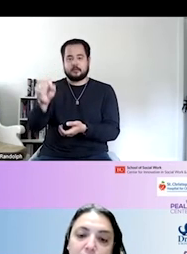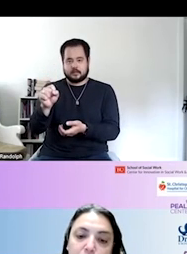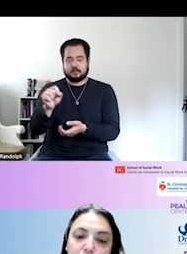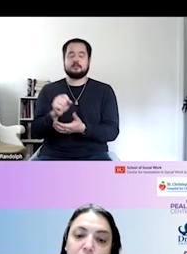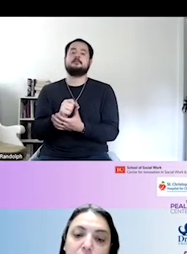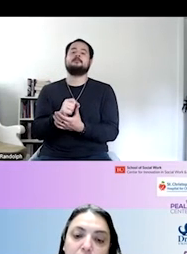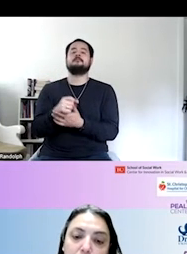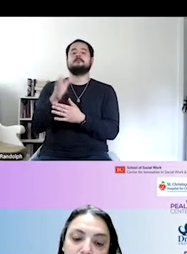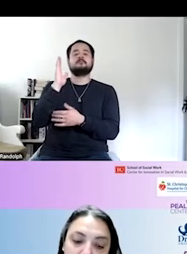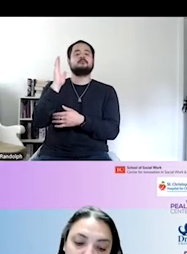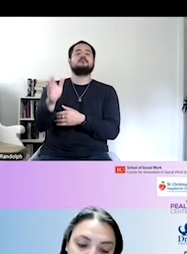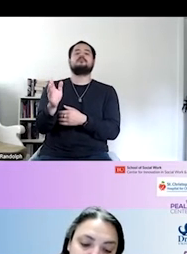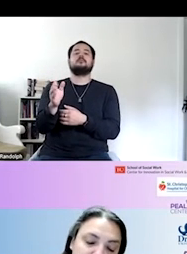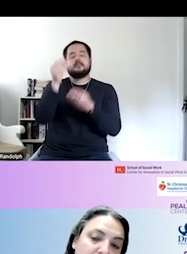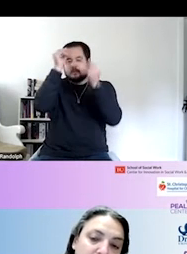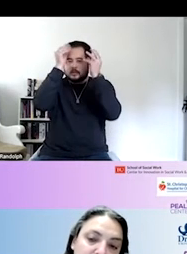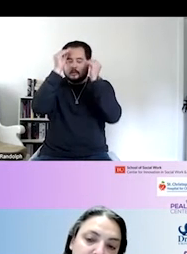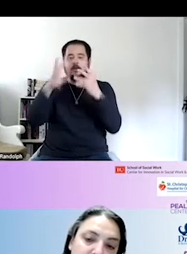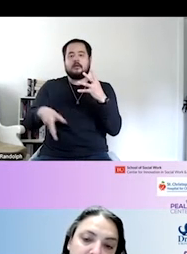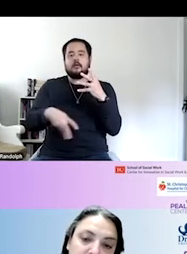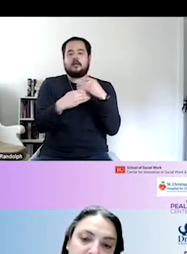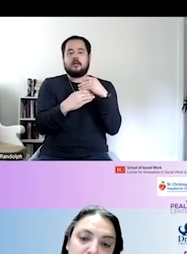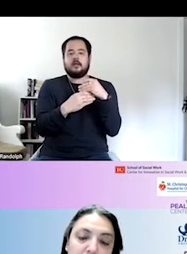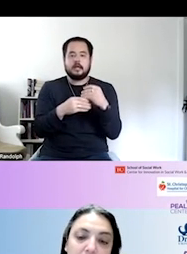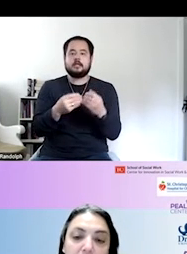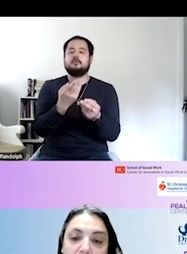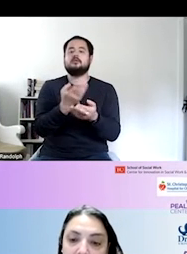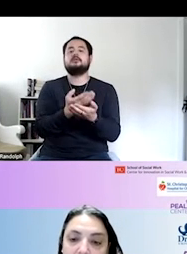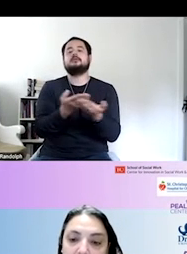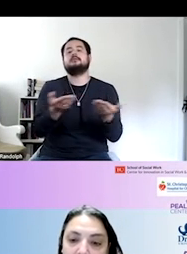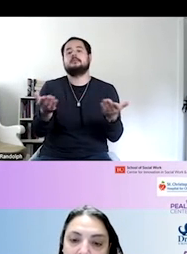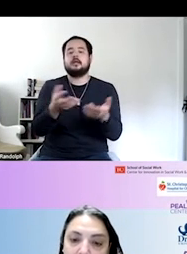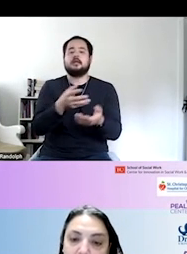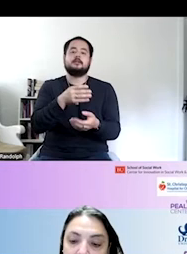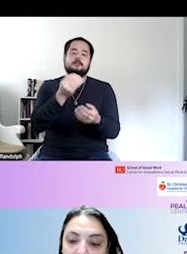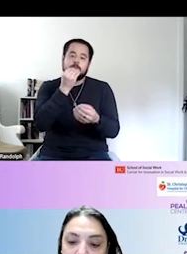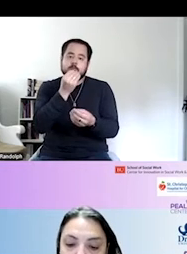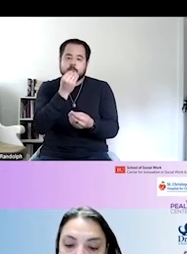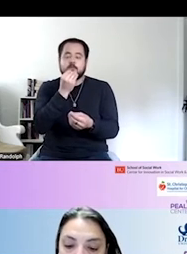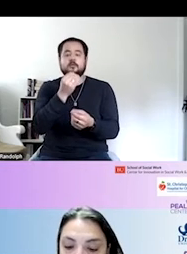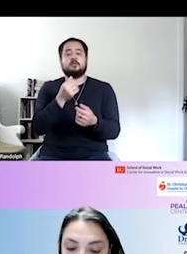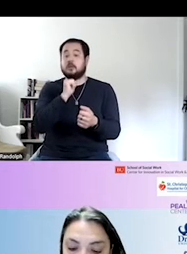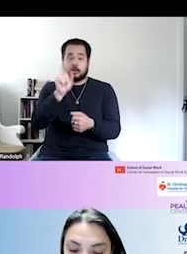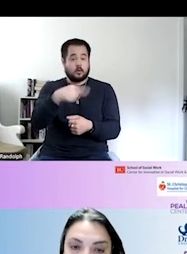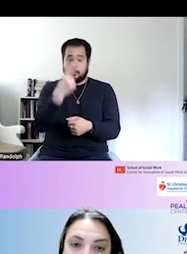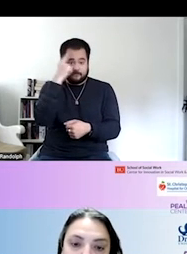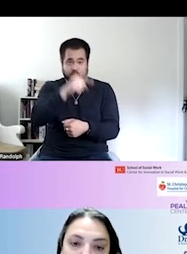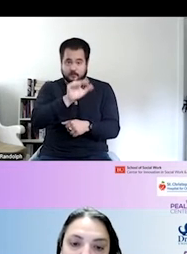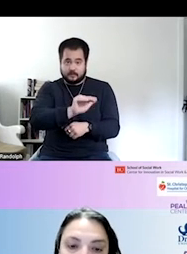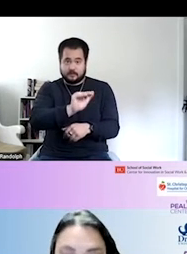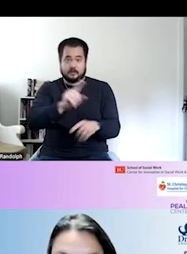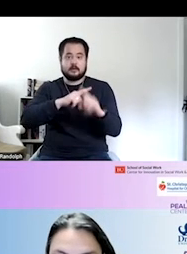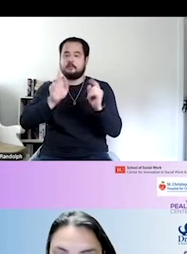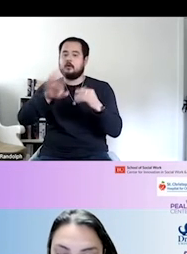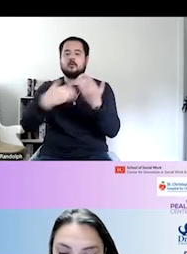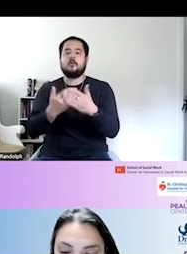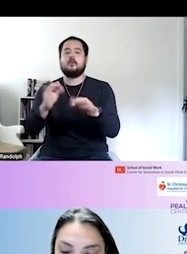and food for not just the child with special healthcare need, but the entire family, and also even thinking about